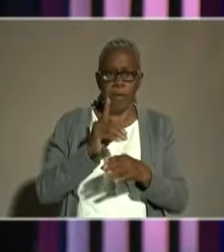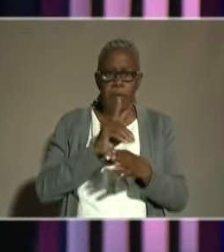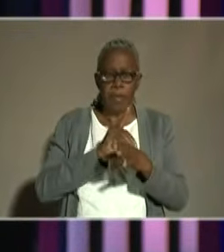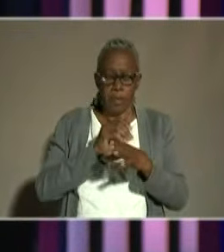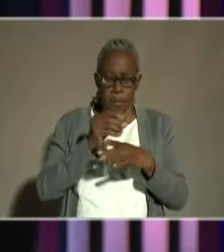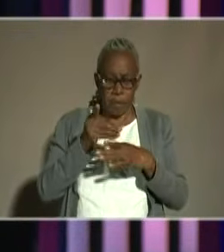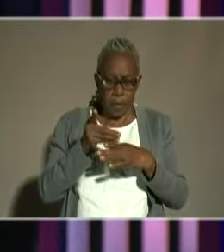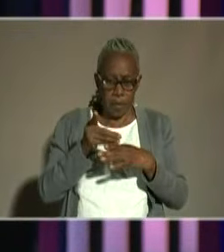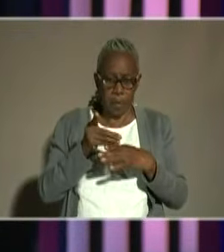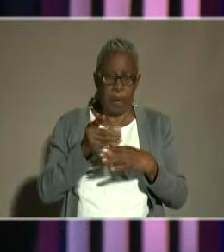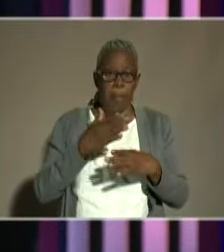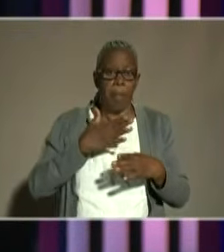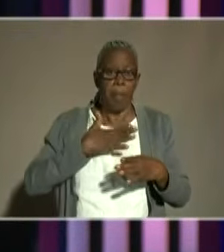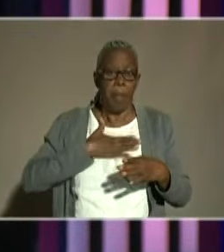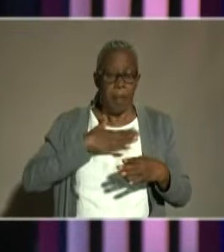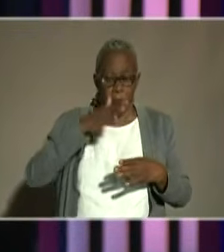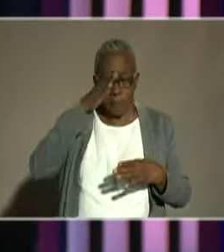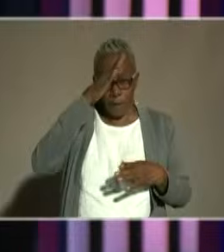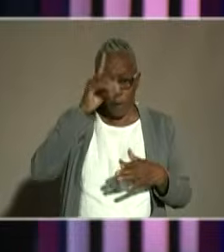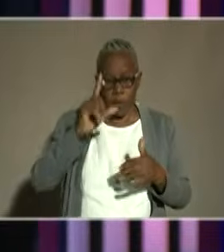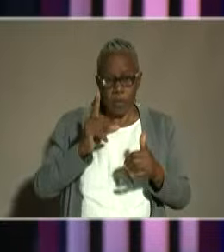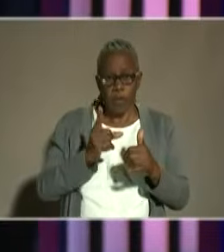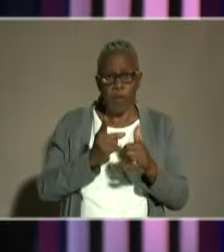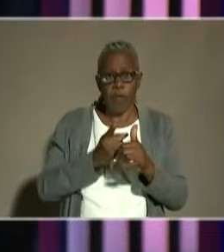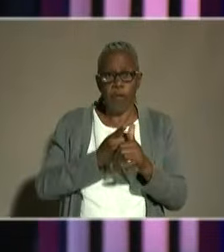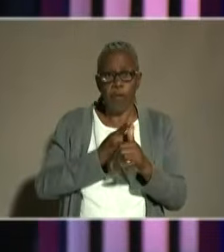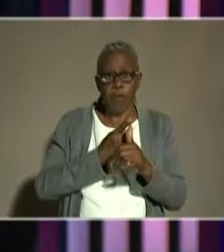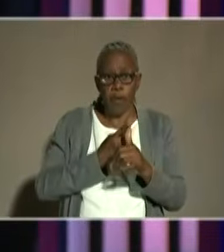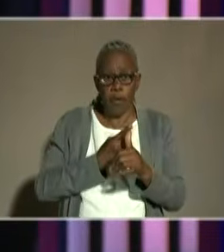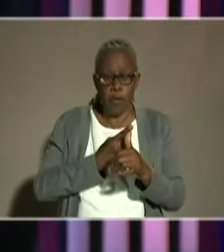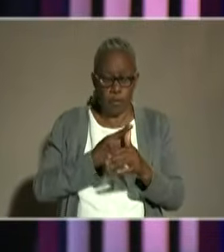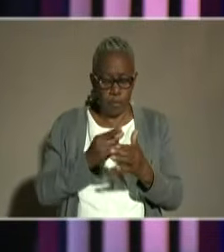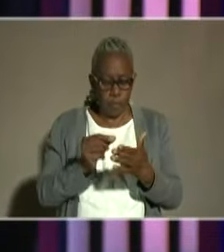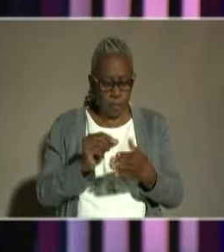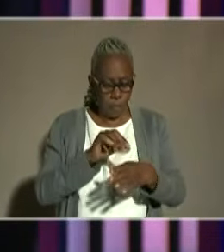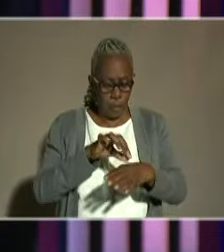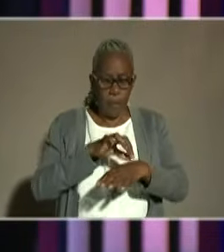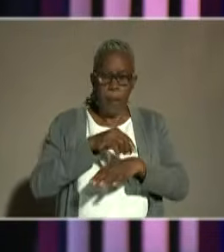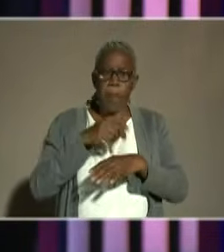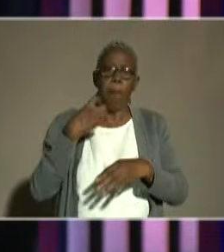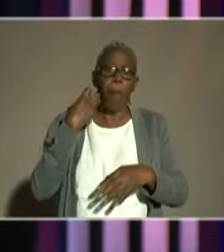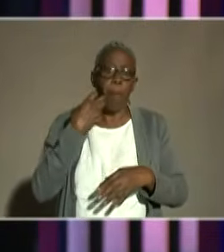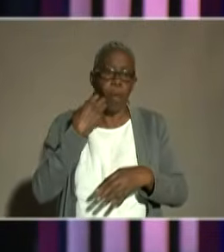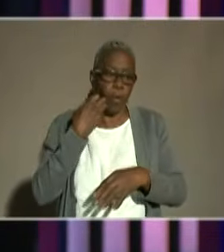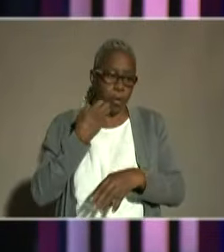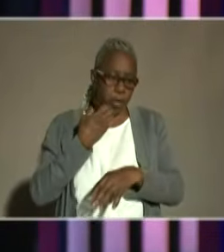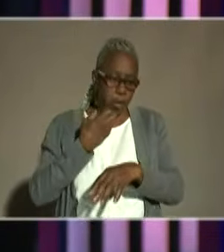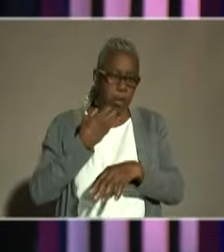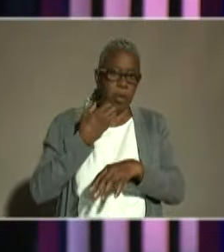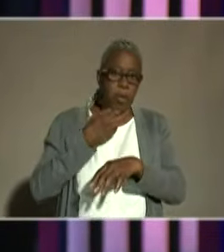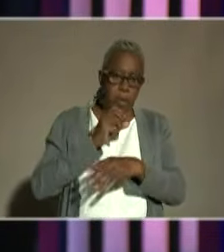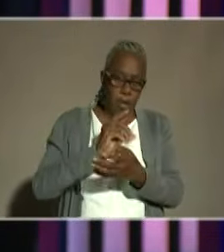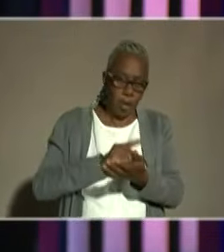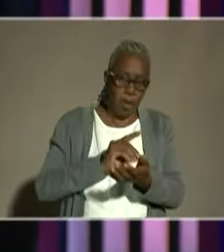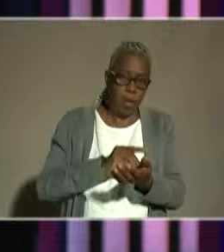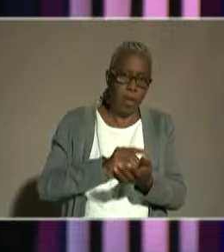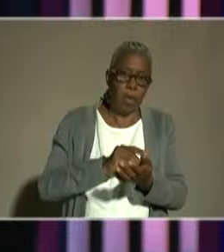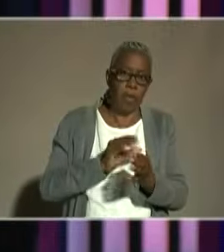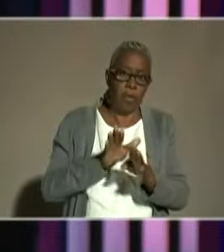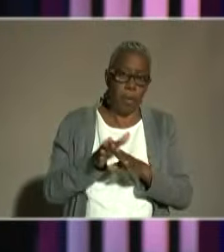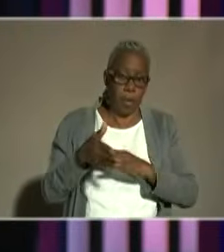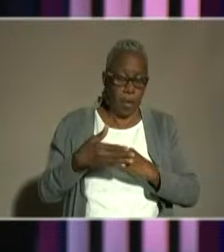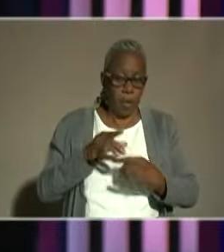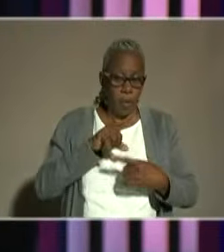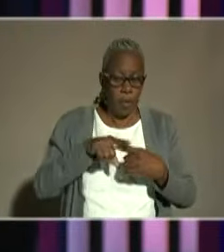first orthopedic surgeon in Jamaica, and he established what was then the Polio Center, became the Mona Rehabilitation Center. And when he died